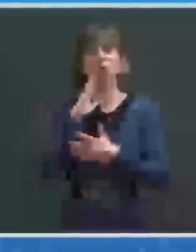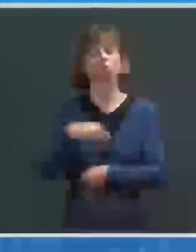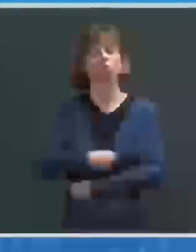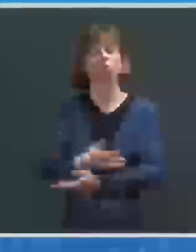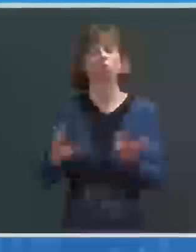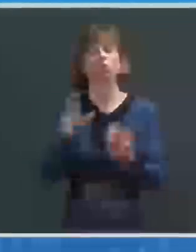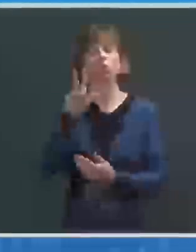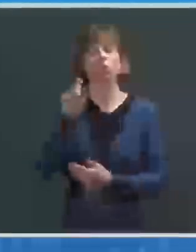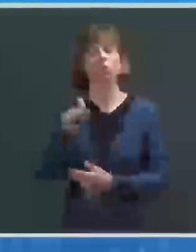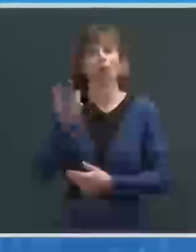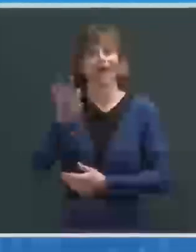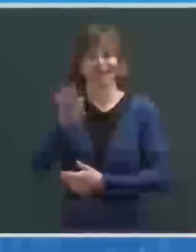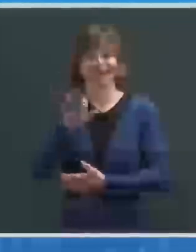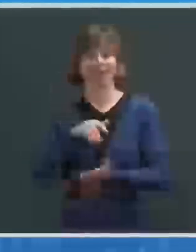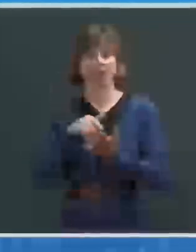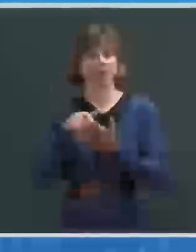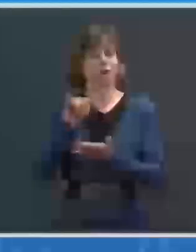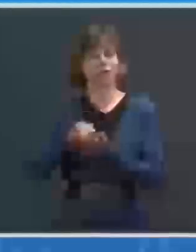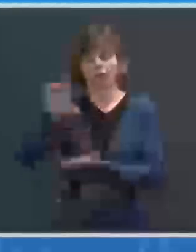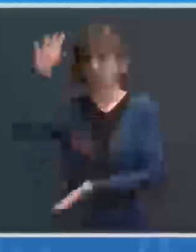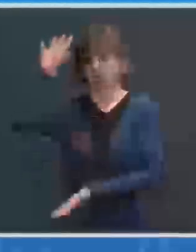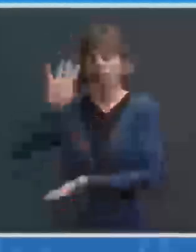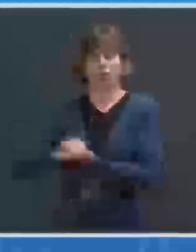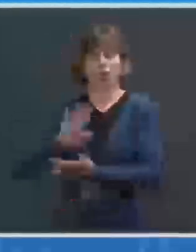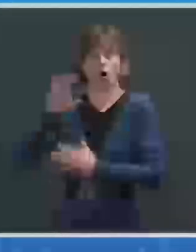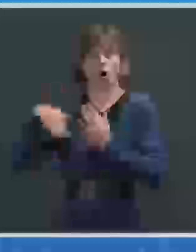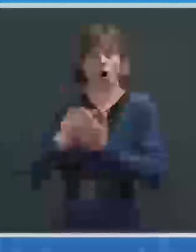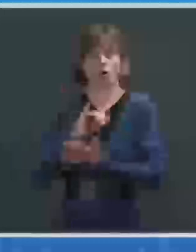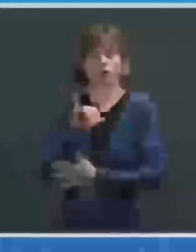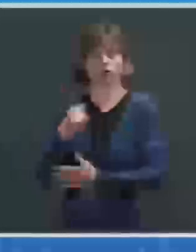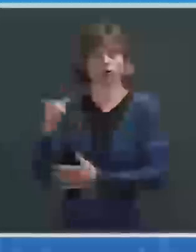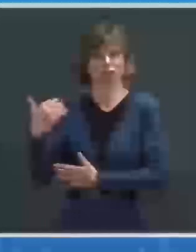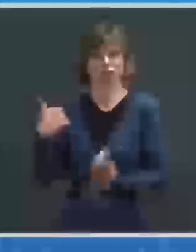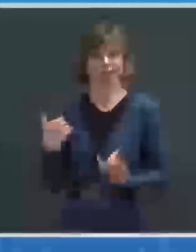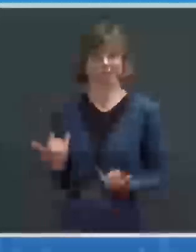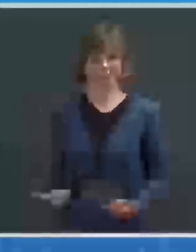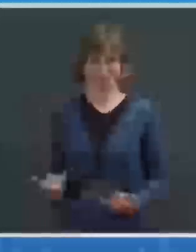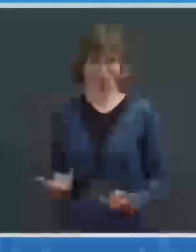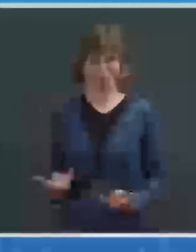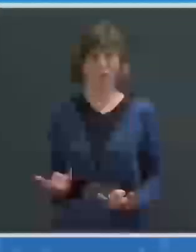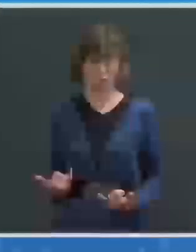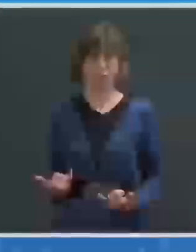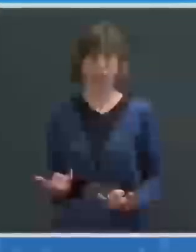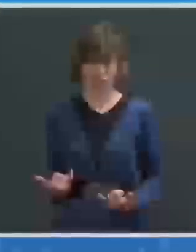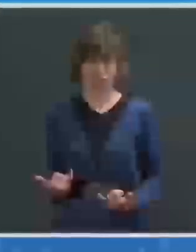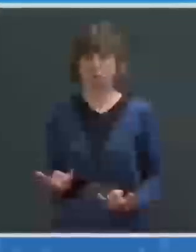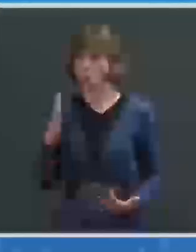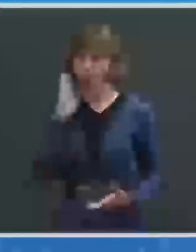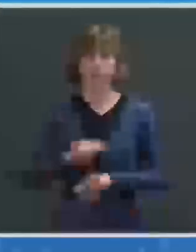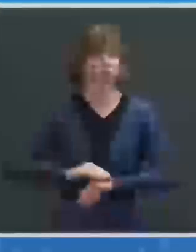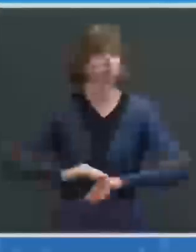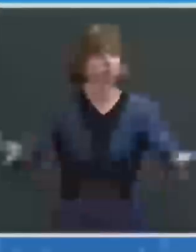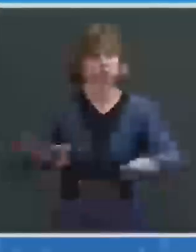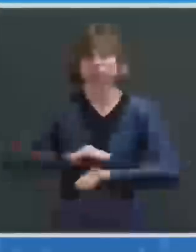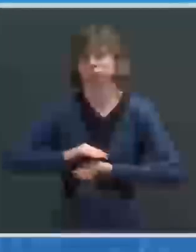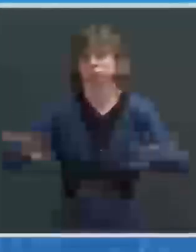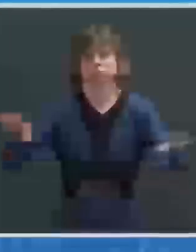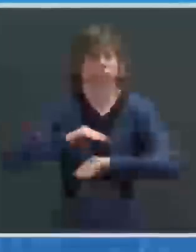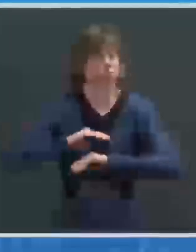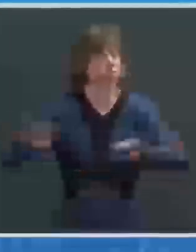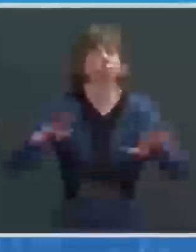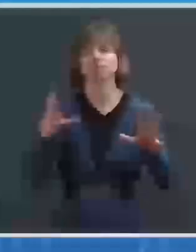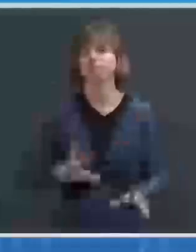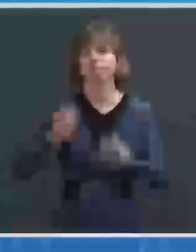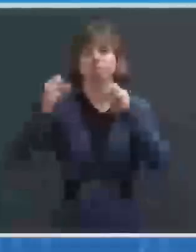the entirety of Johnson & Johnson's current inventory. We're getting these doses out the door right away to